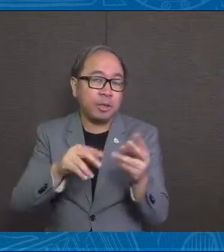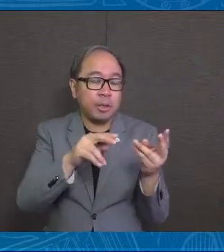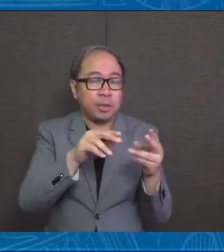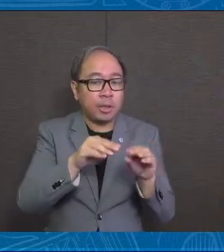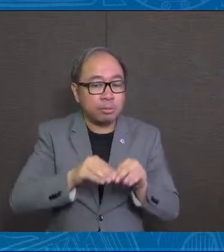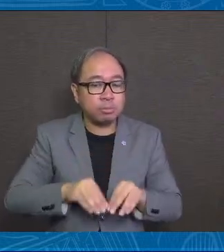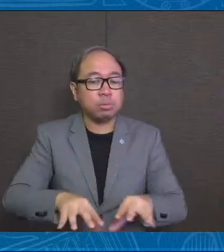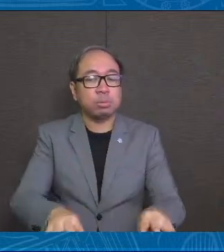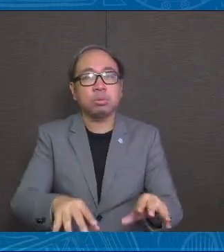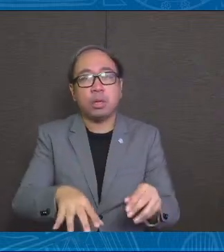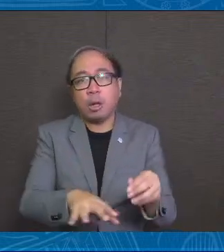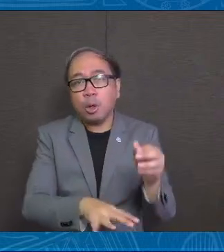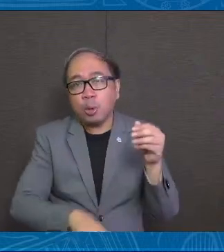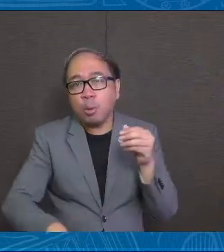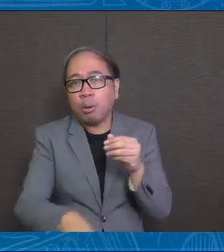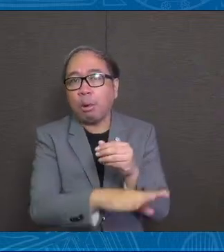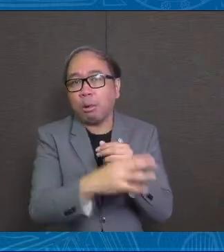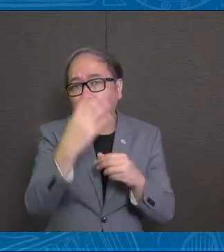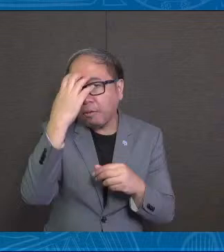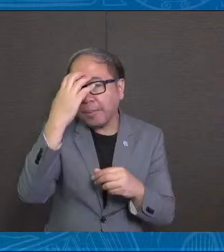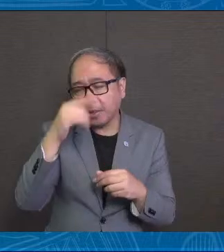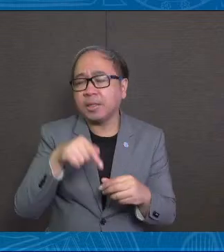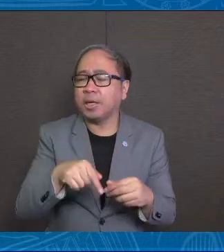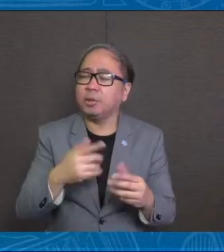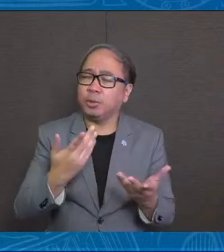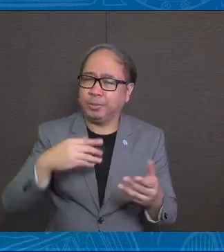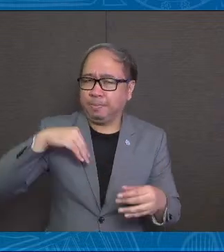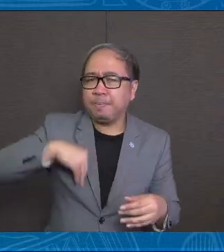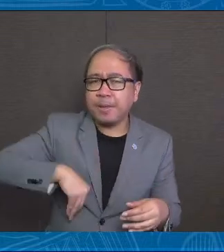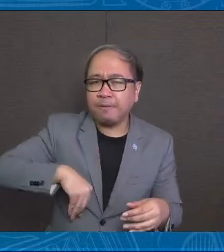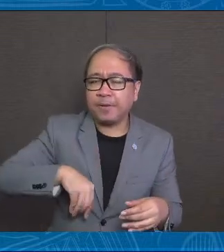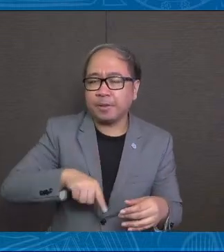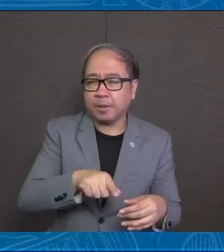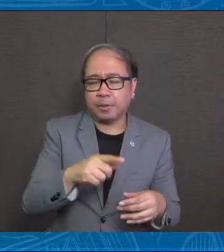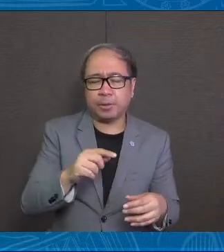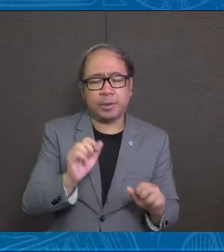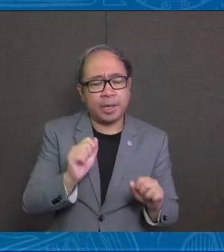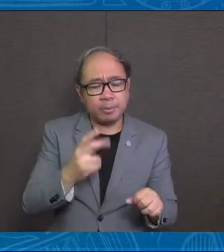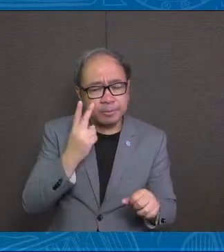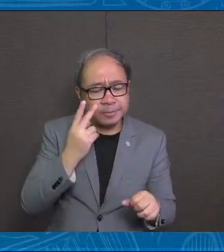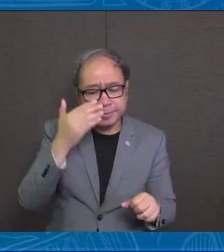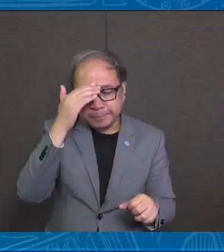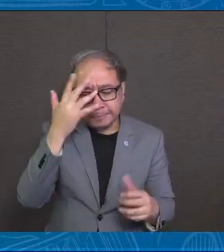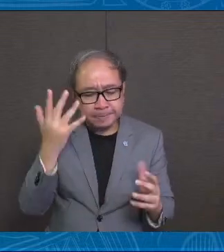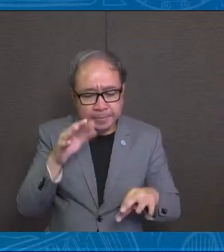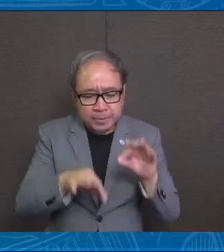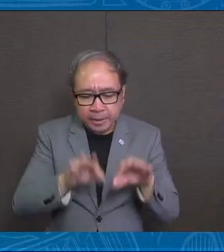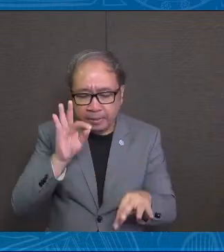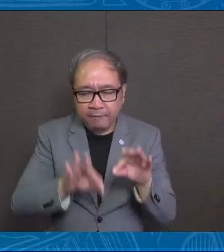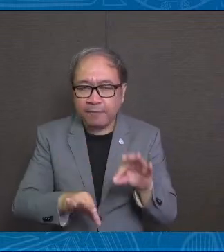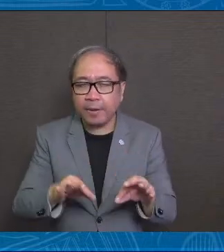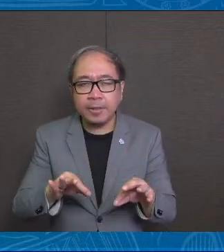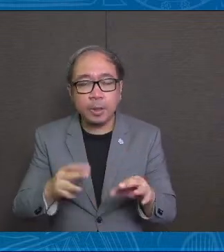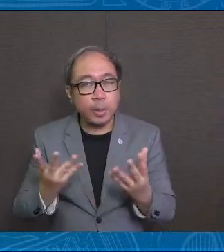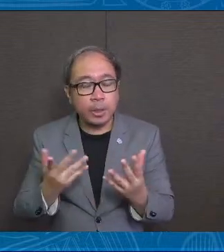government units, it will be really of help for them to be able to identify and focus on what